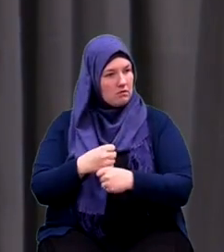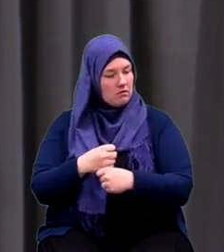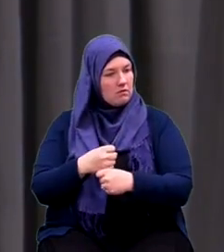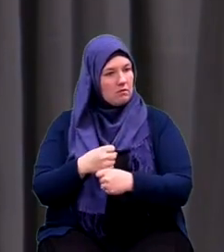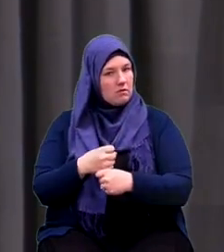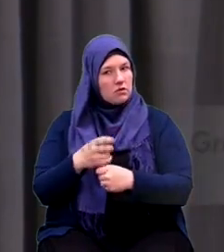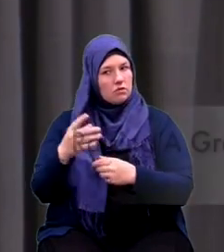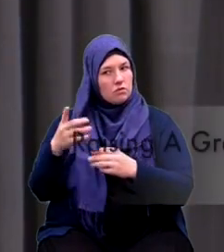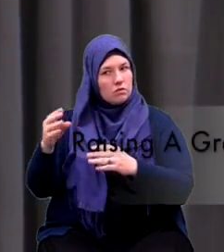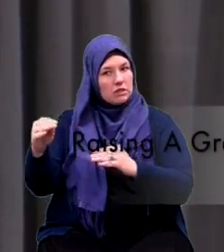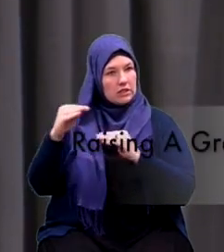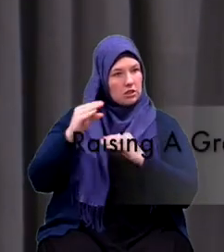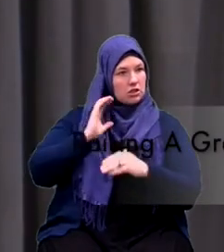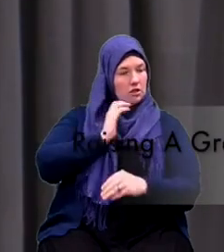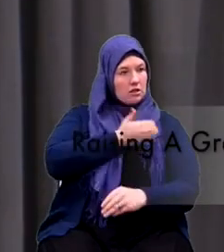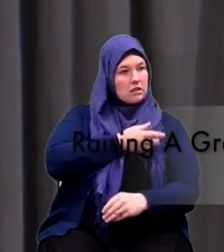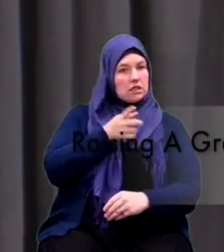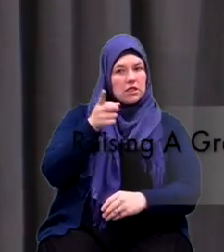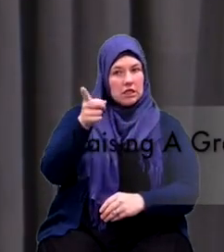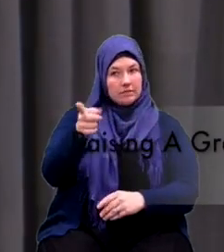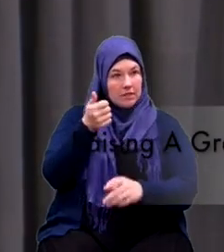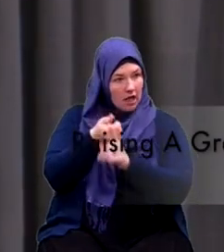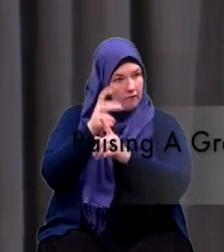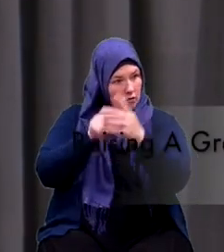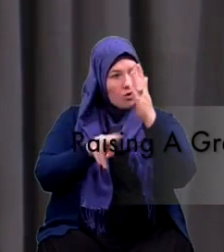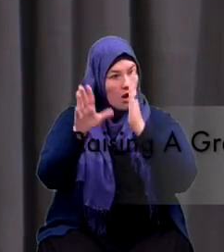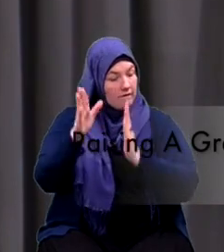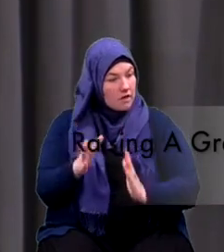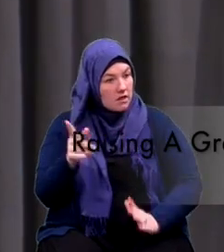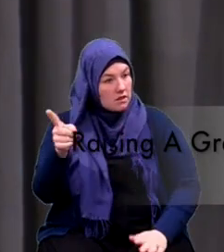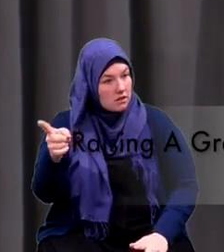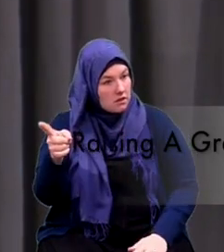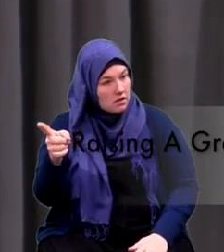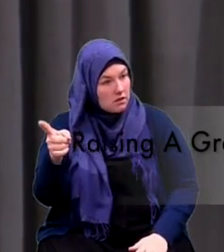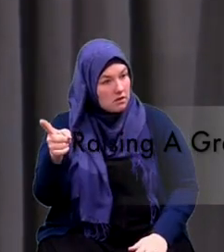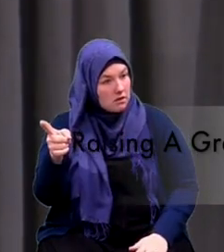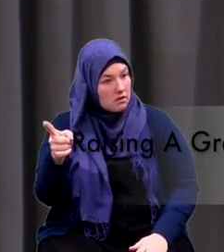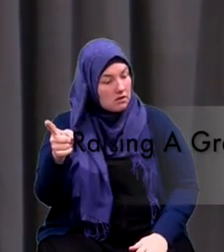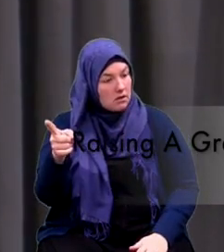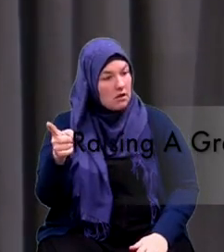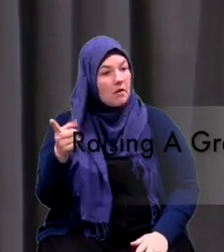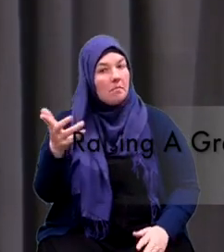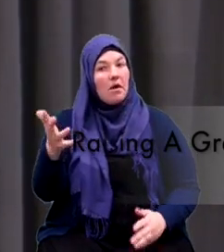to teach us that even though he was a prophet, but Allah wanted